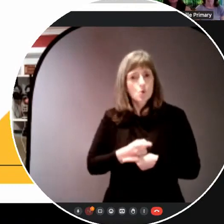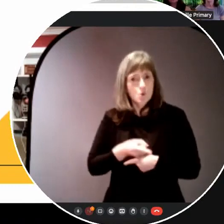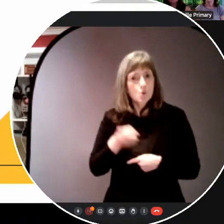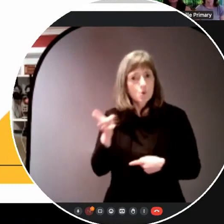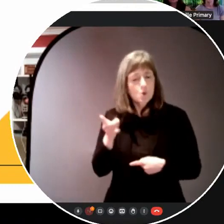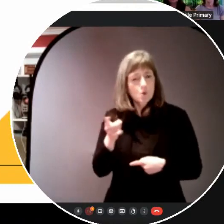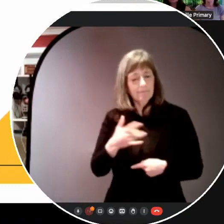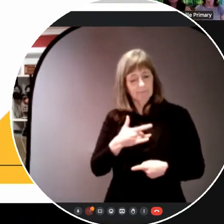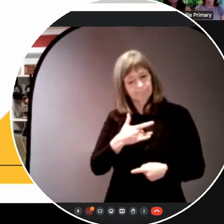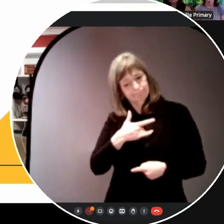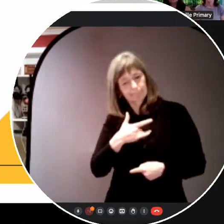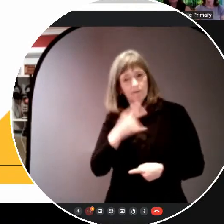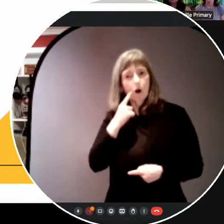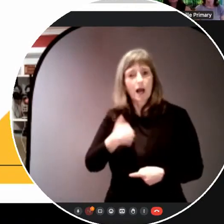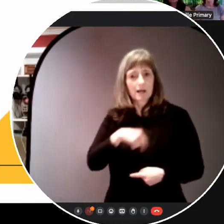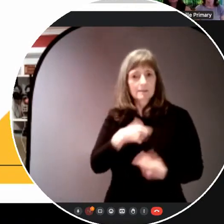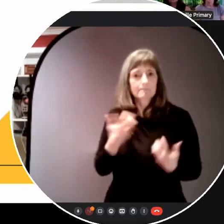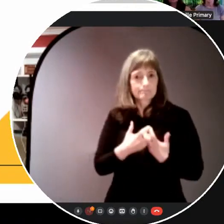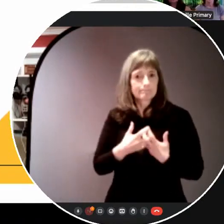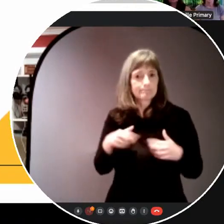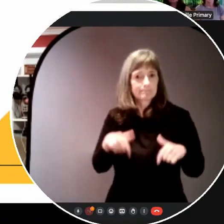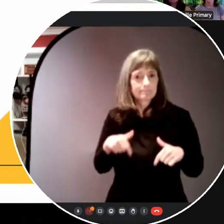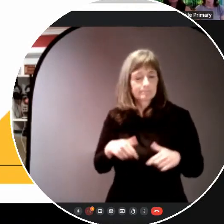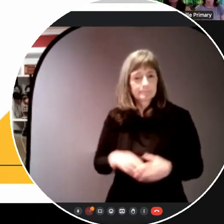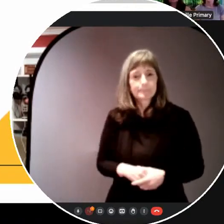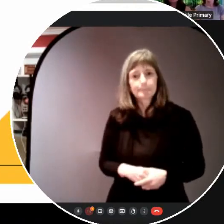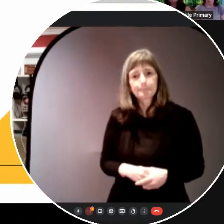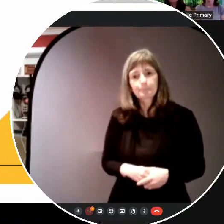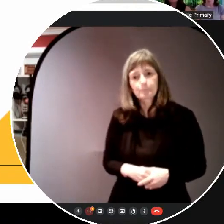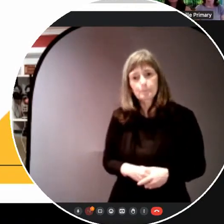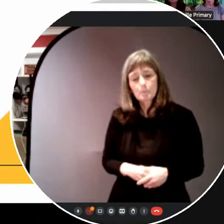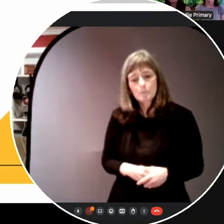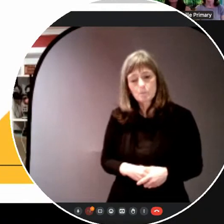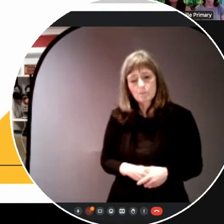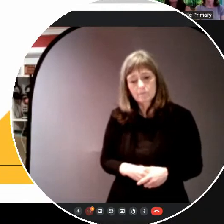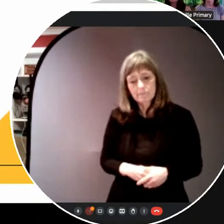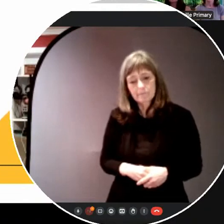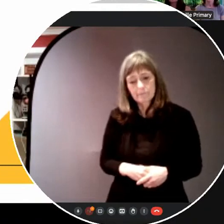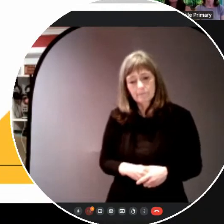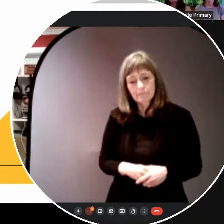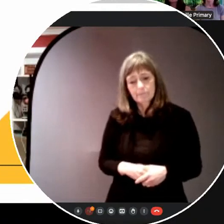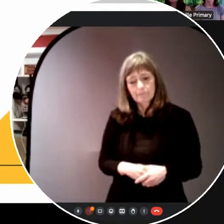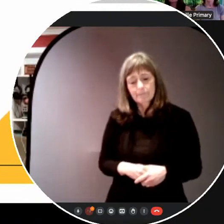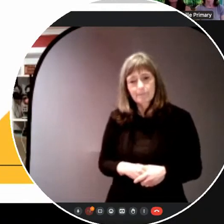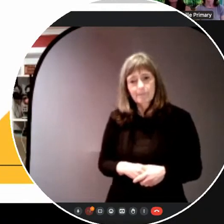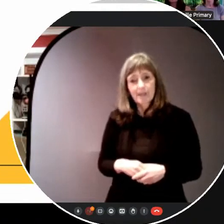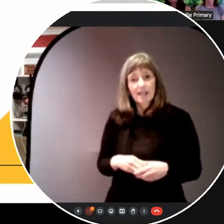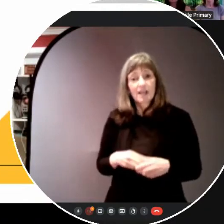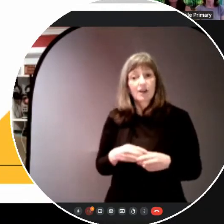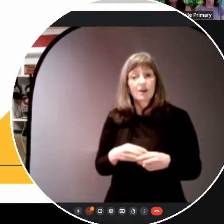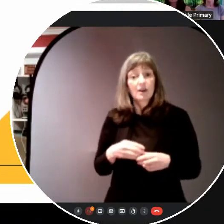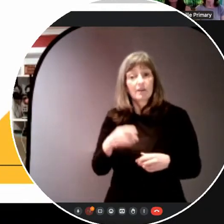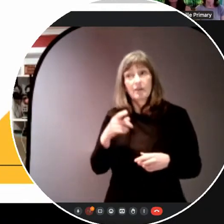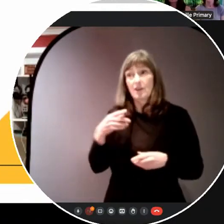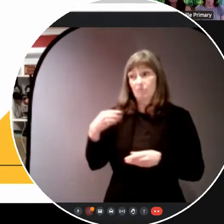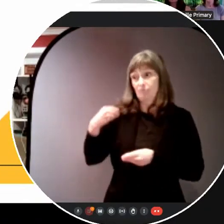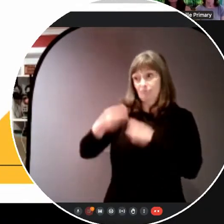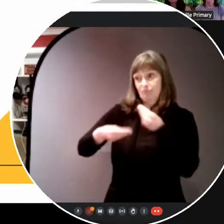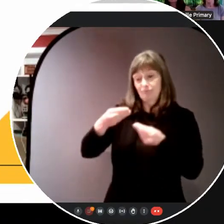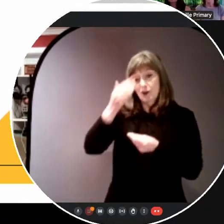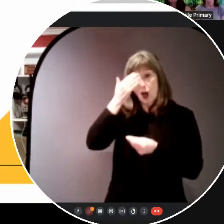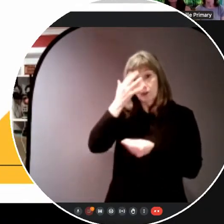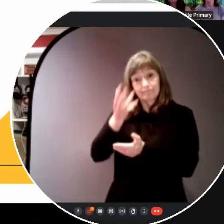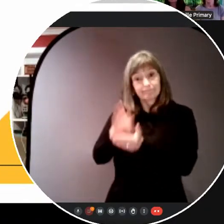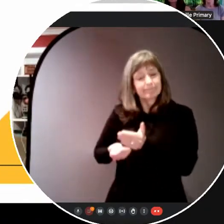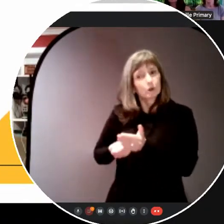rings true for us here in the Bay St. George area. So the lack of historical knowledge has serious consequences for